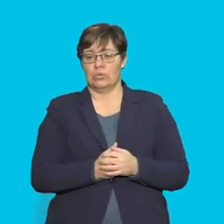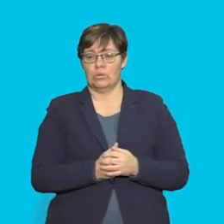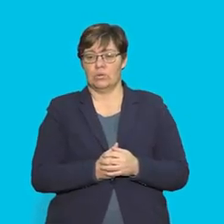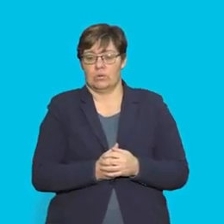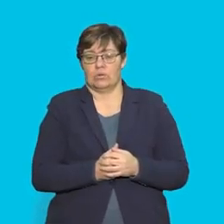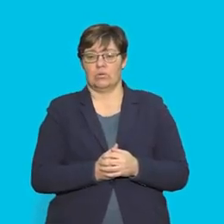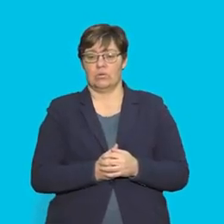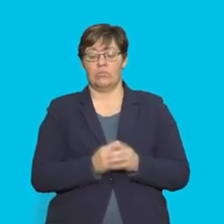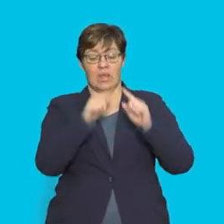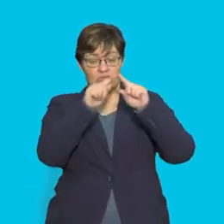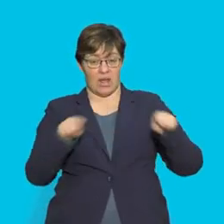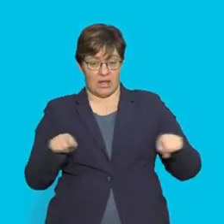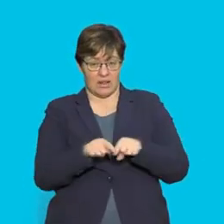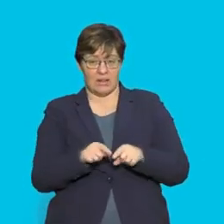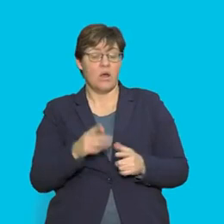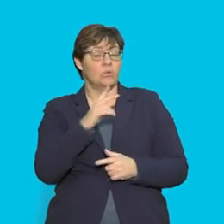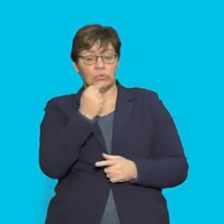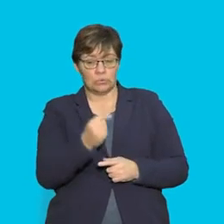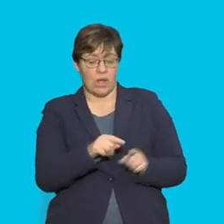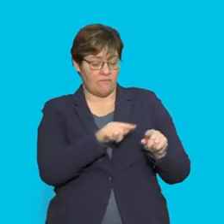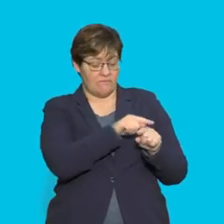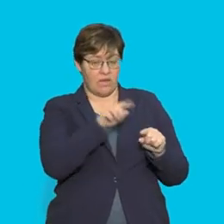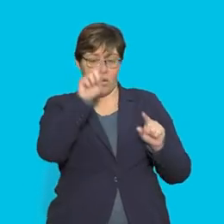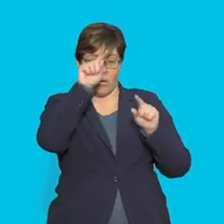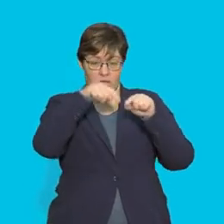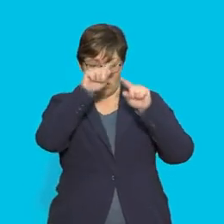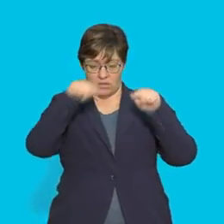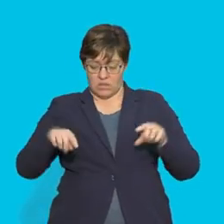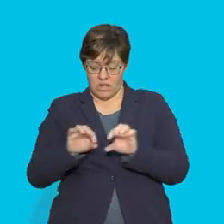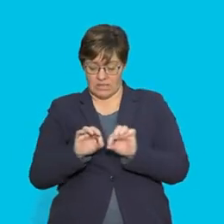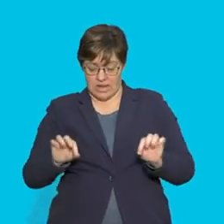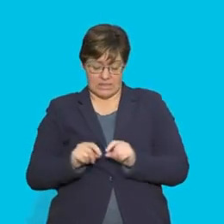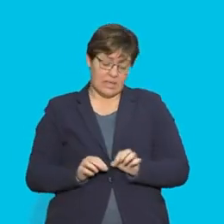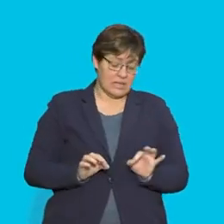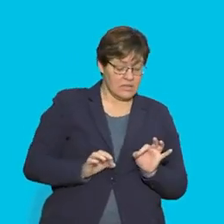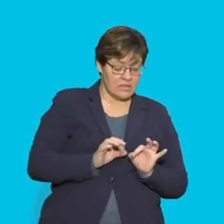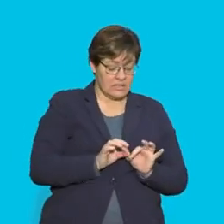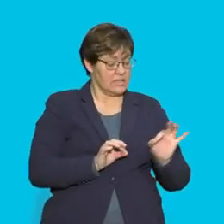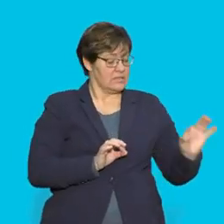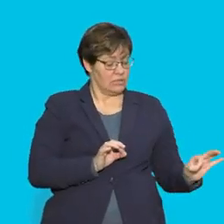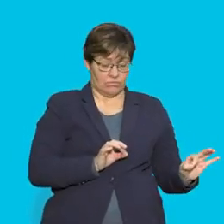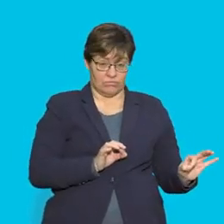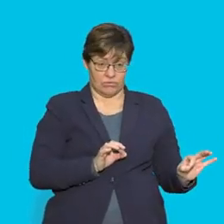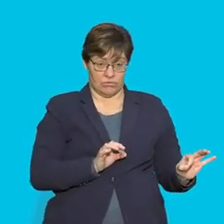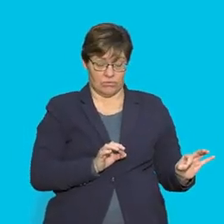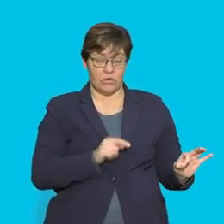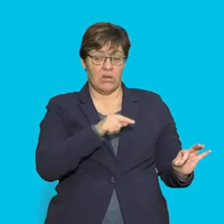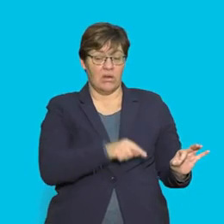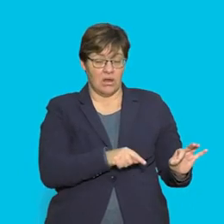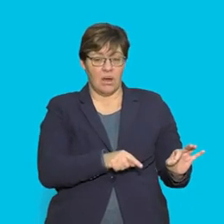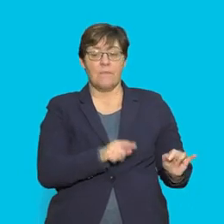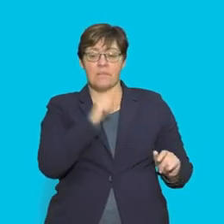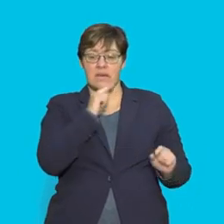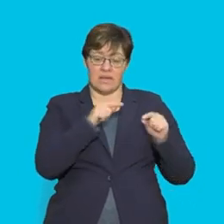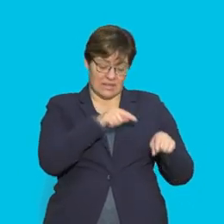And how to actually see this will be when we have one side that is produced, which we're going to talk about as well. Then this